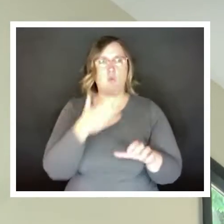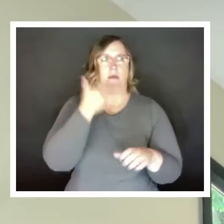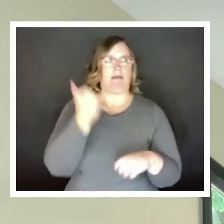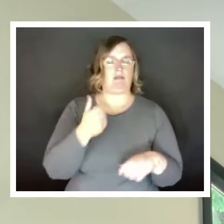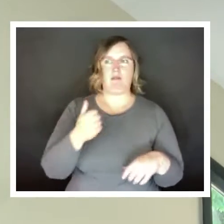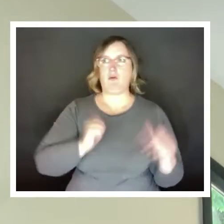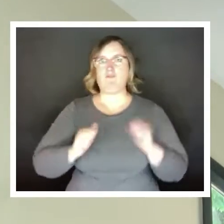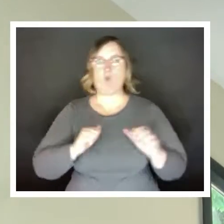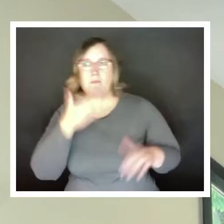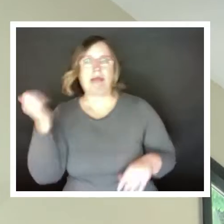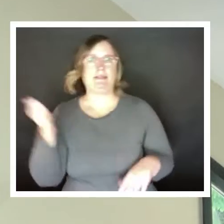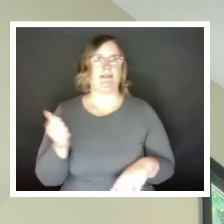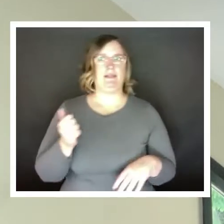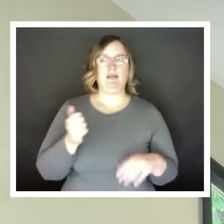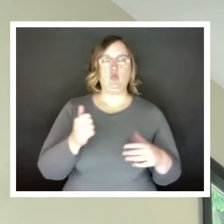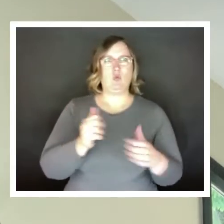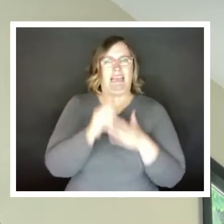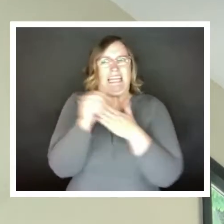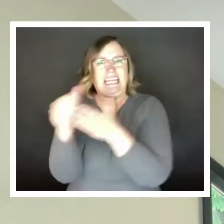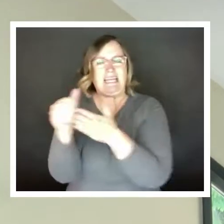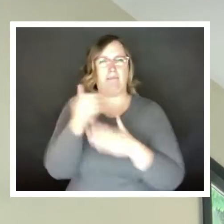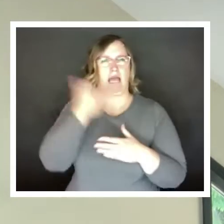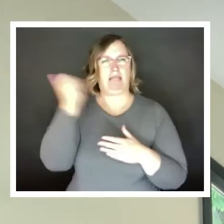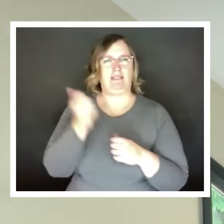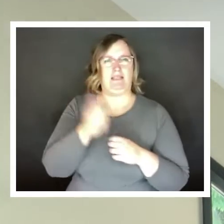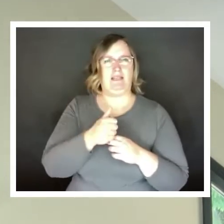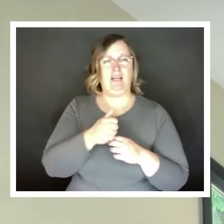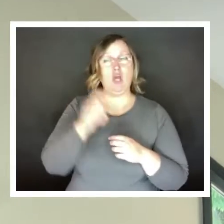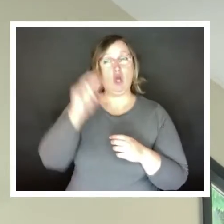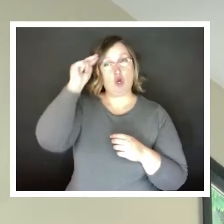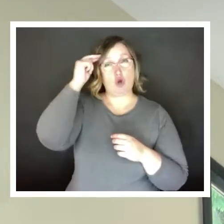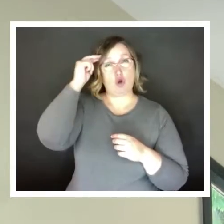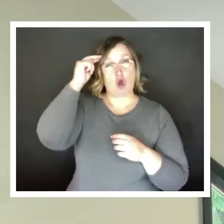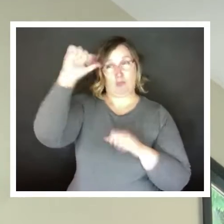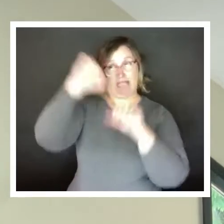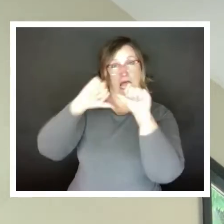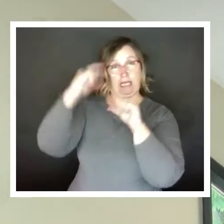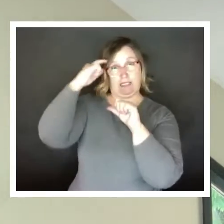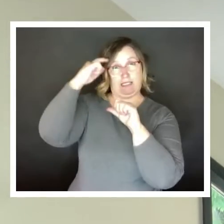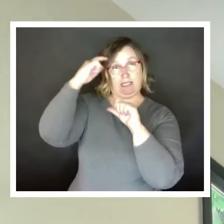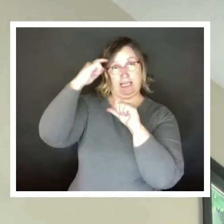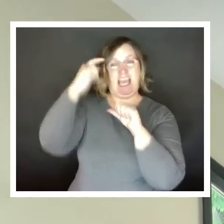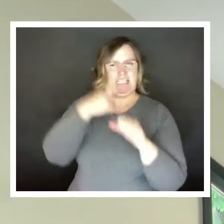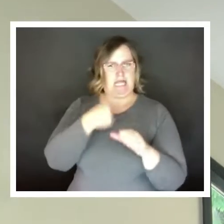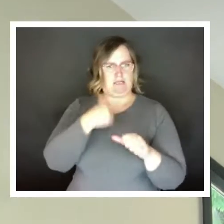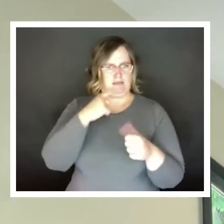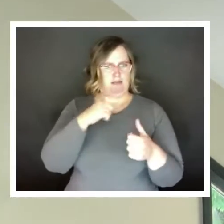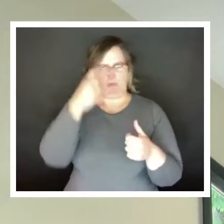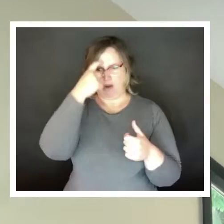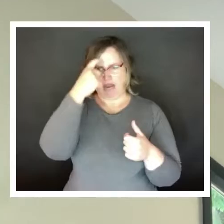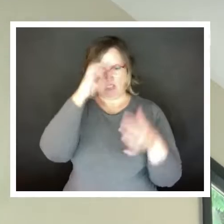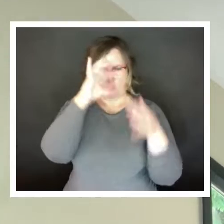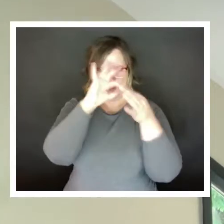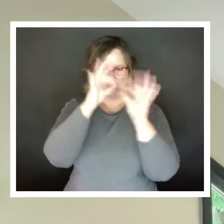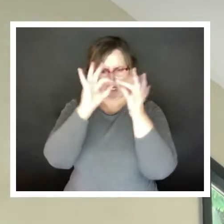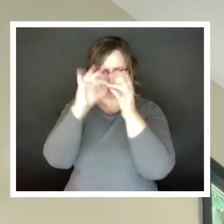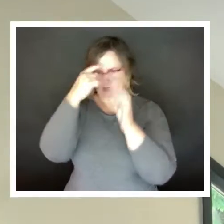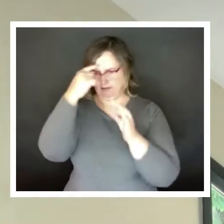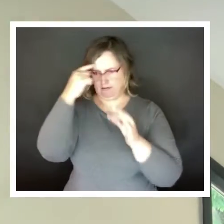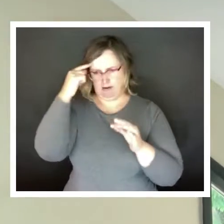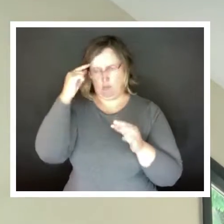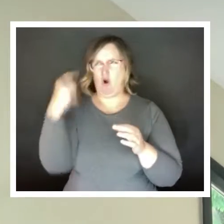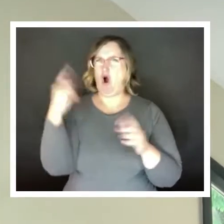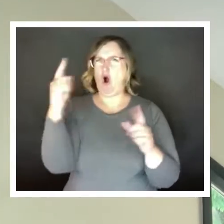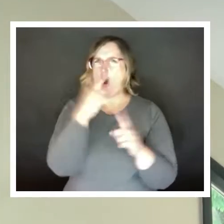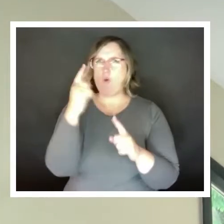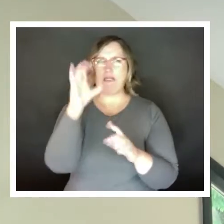efficient, to lead best. Neuroscience actually tells us that our brains are wired in such a way that we are always looking to